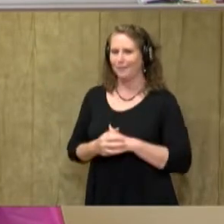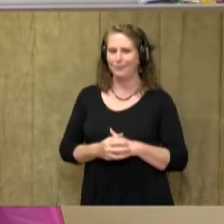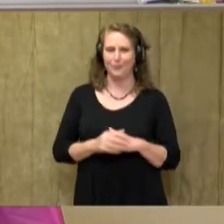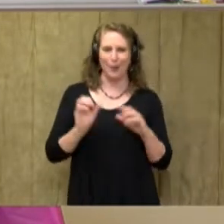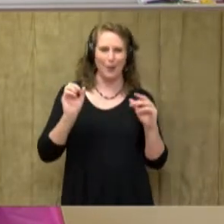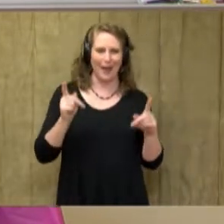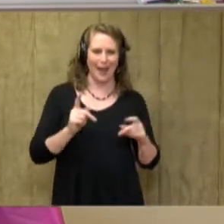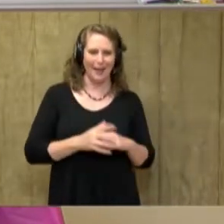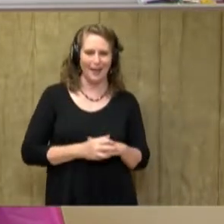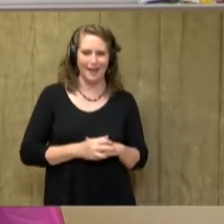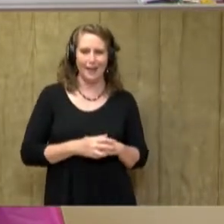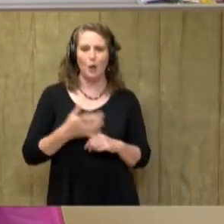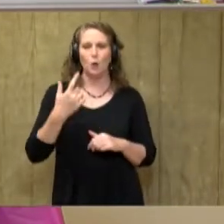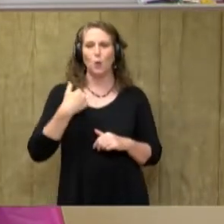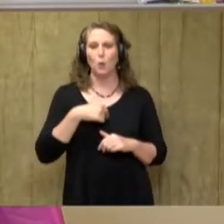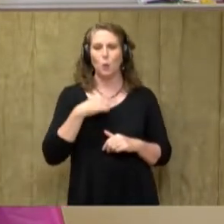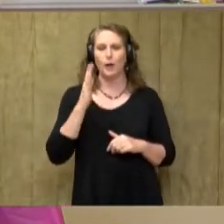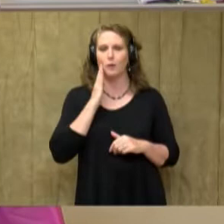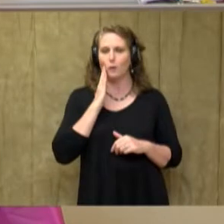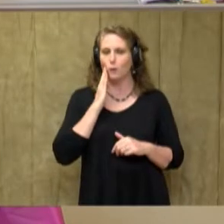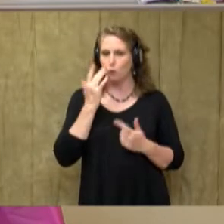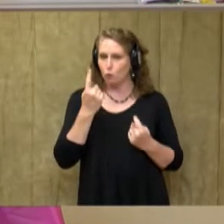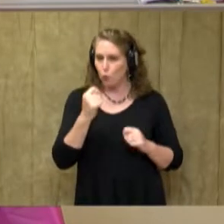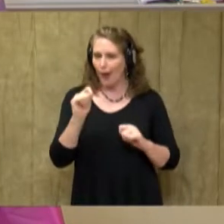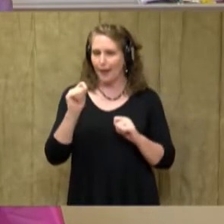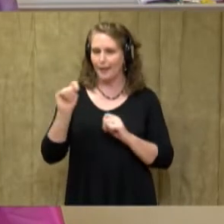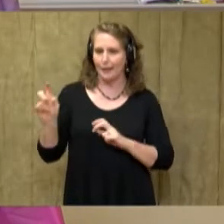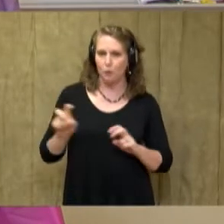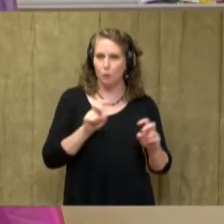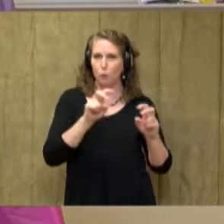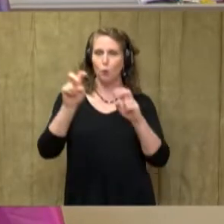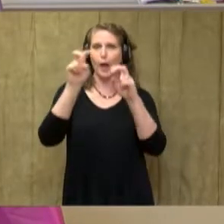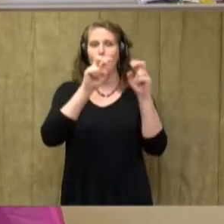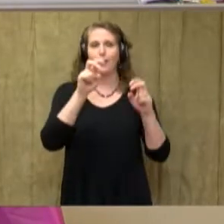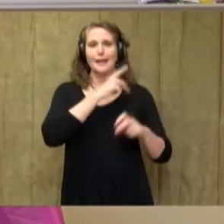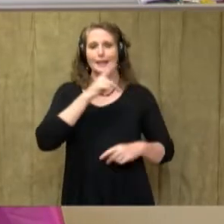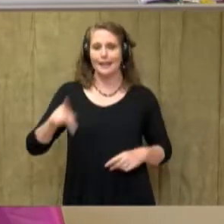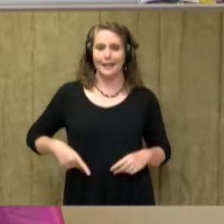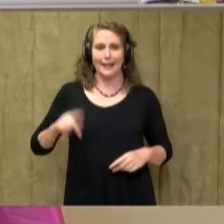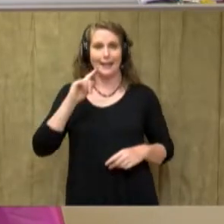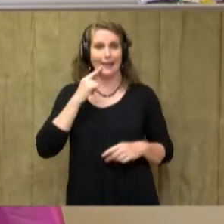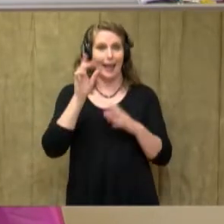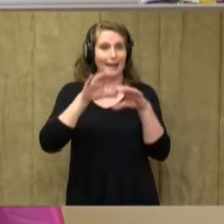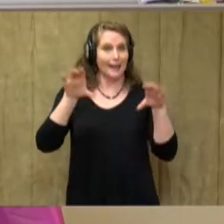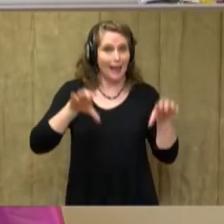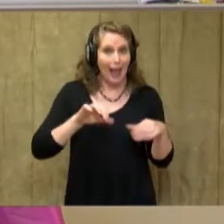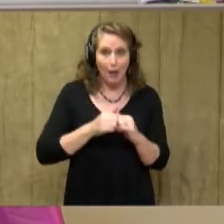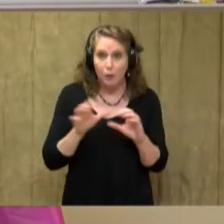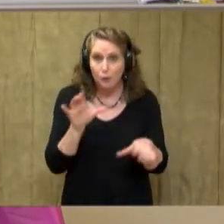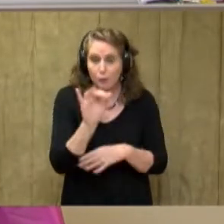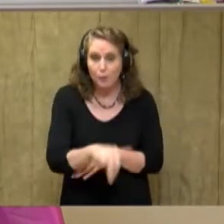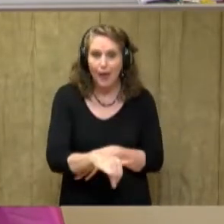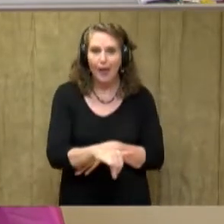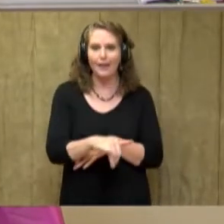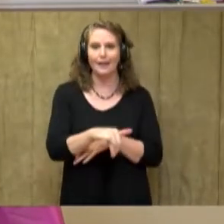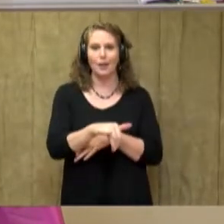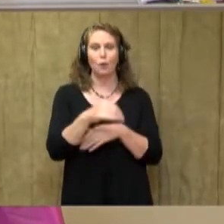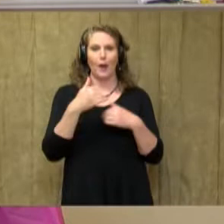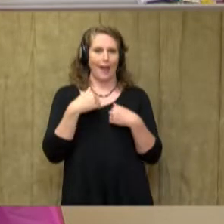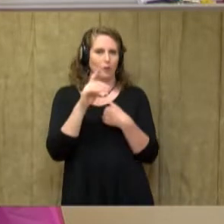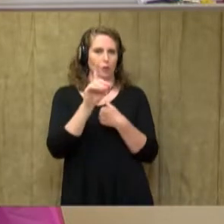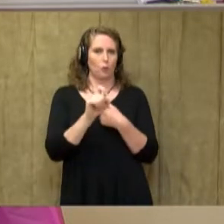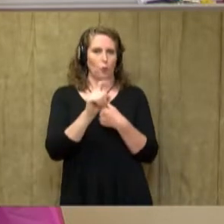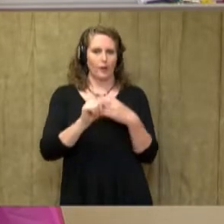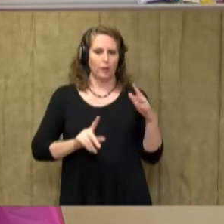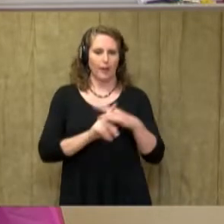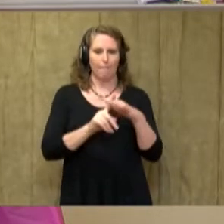All right? Yes. We are going to try to make our way to King Candy's castle. And how we're going to do that is by answering some questions